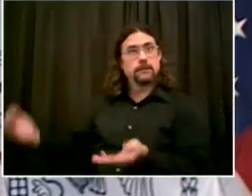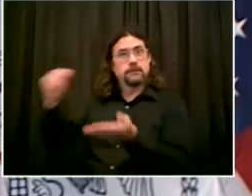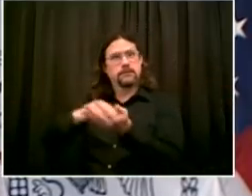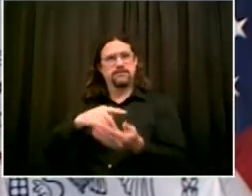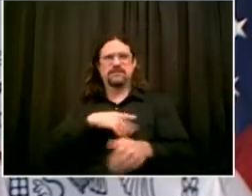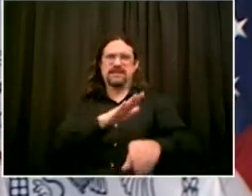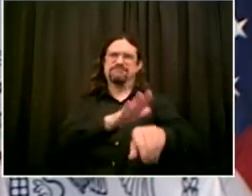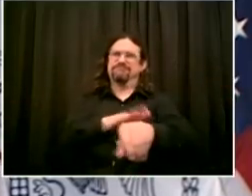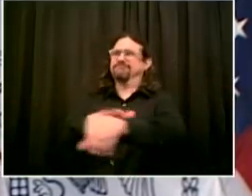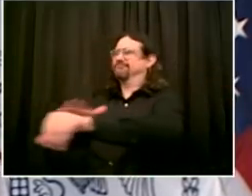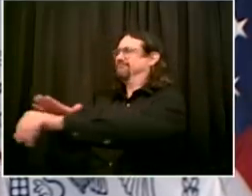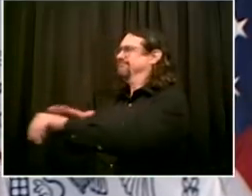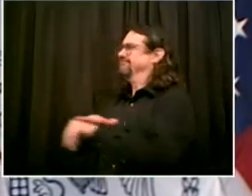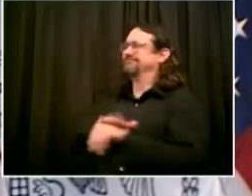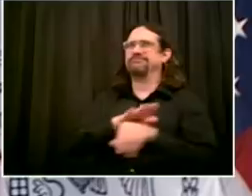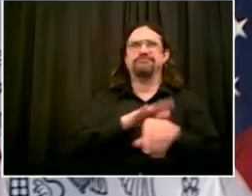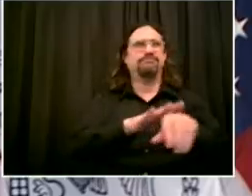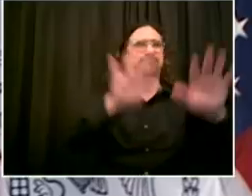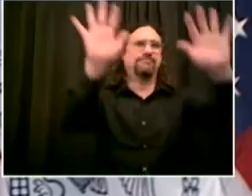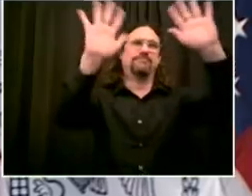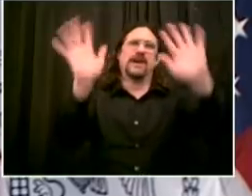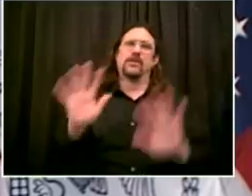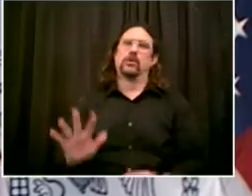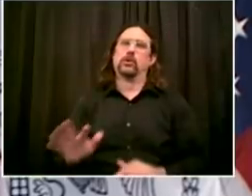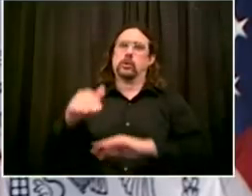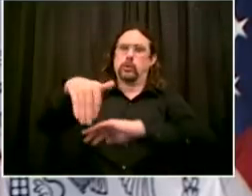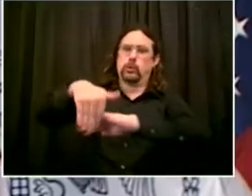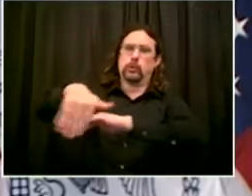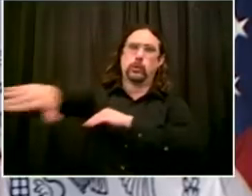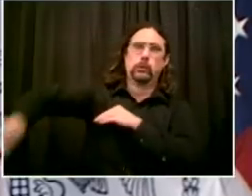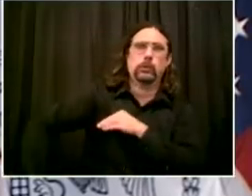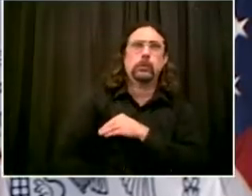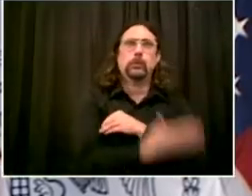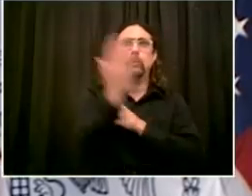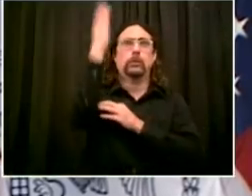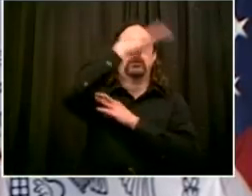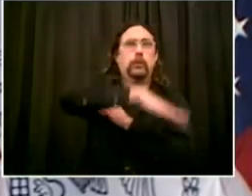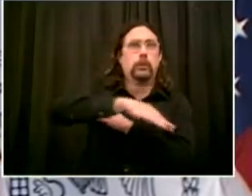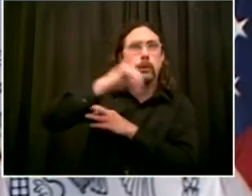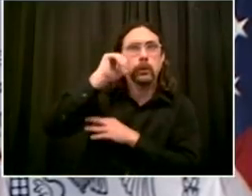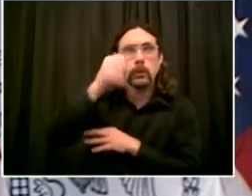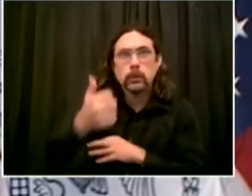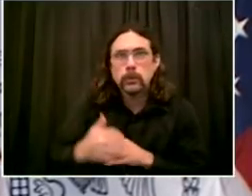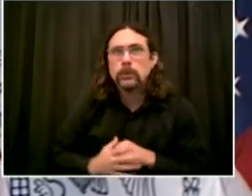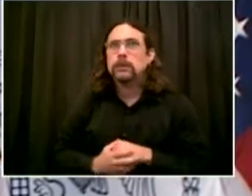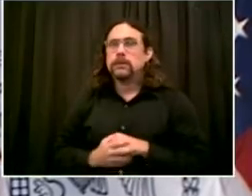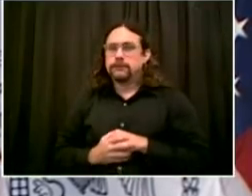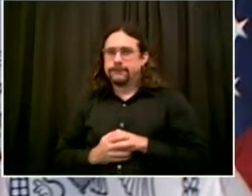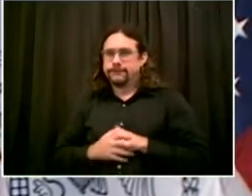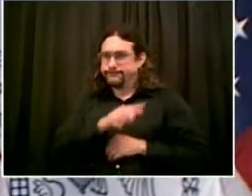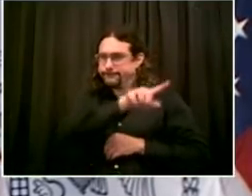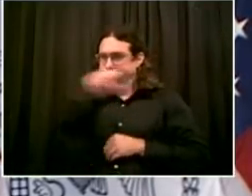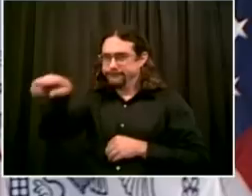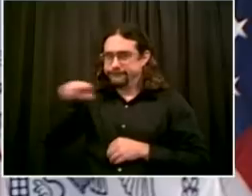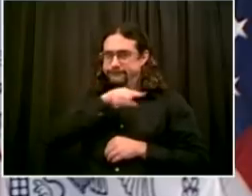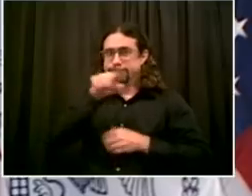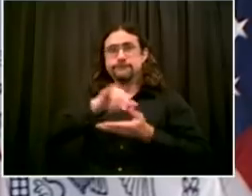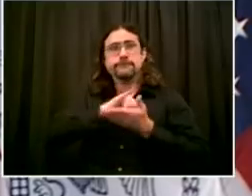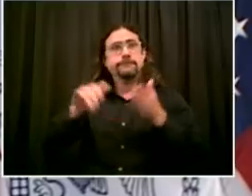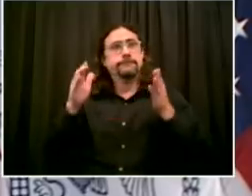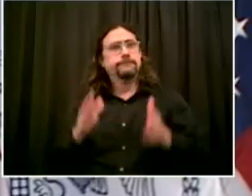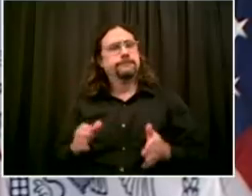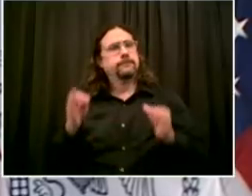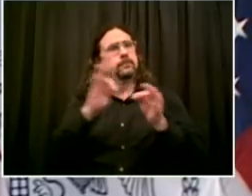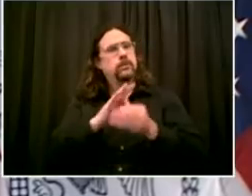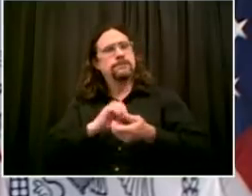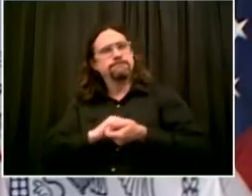at this. I saw after Hurricane Sandy, and it was one of the most moving things I've seen in my life, how people were there for each other in neighborhoods, how people saved each other no